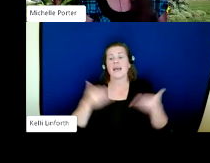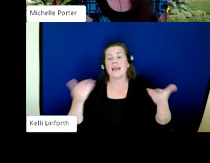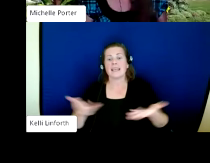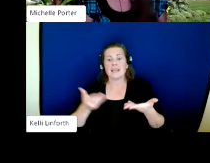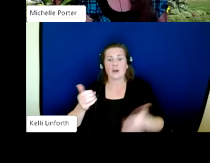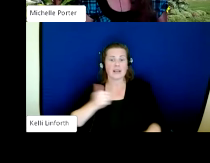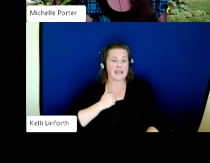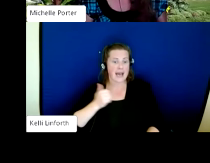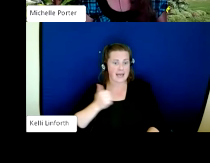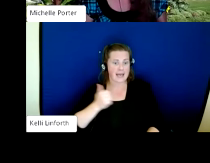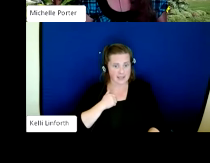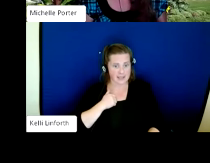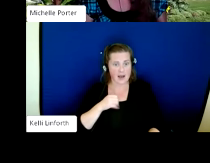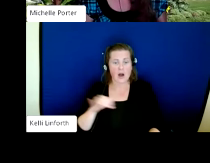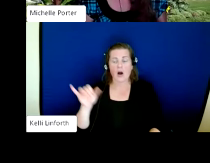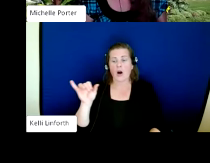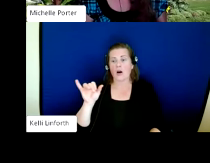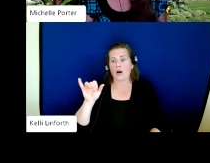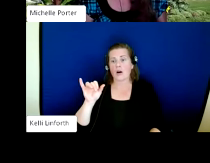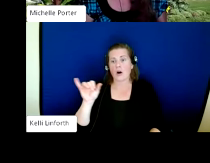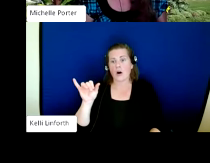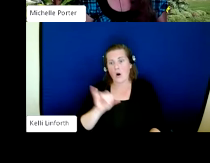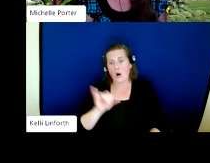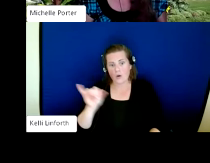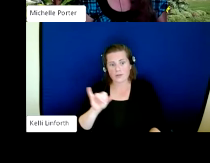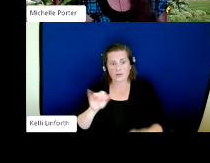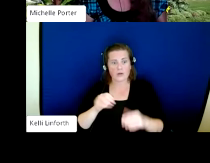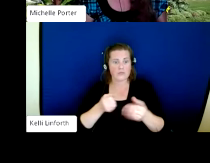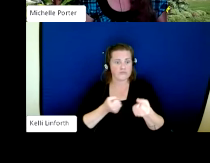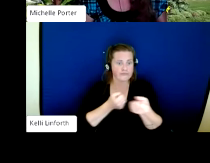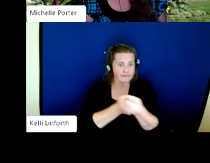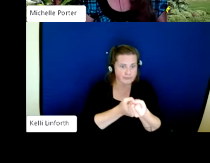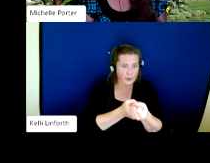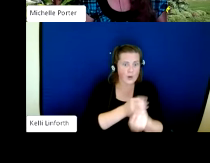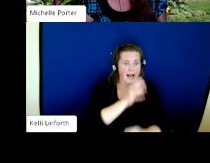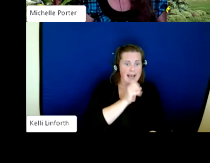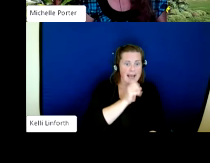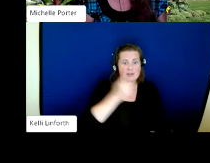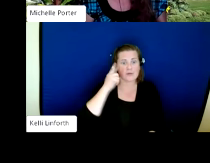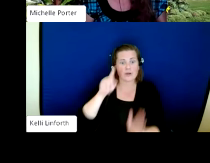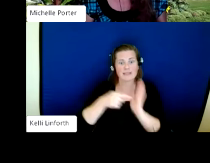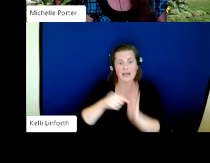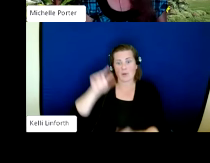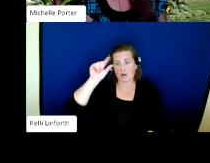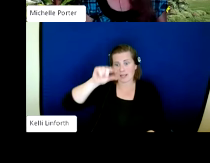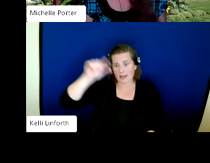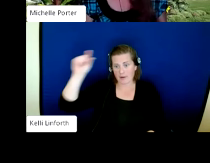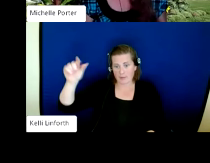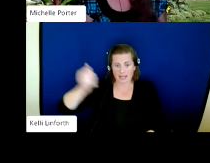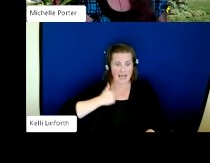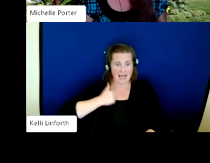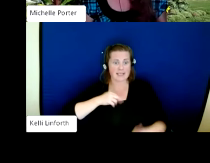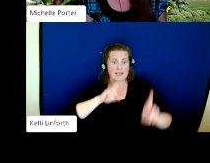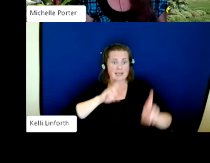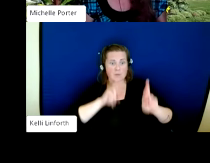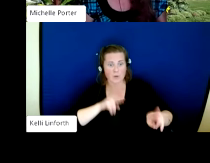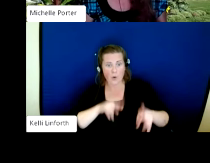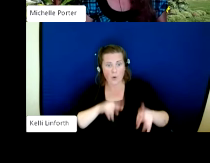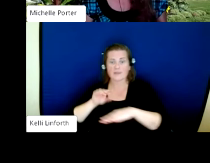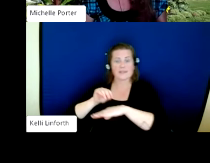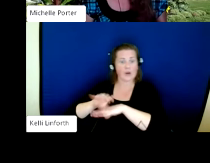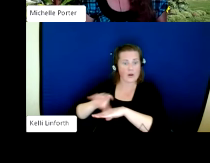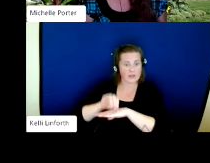are also doing things related to ageism. So the Government of Canada has some reports and